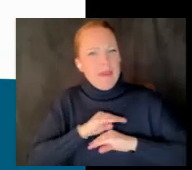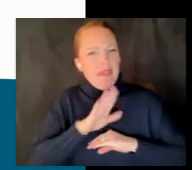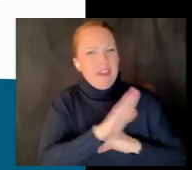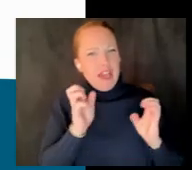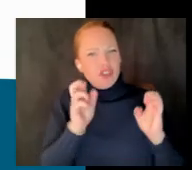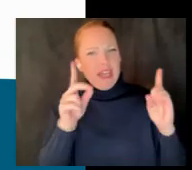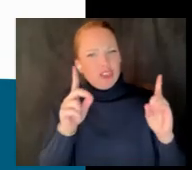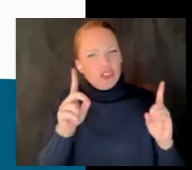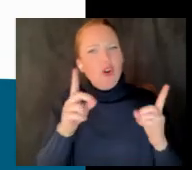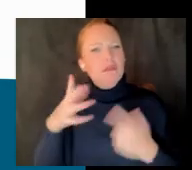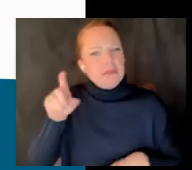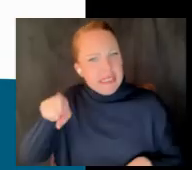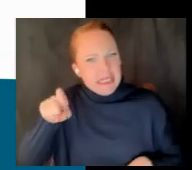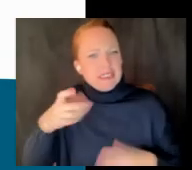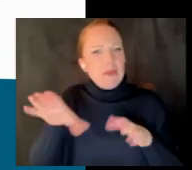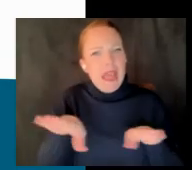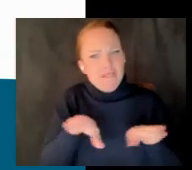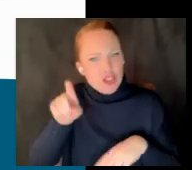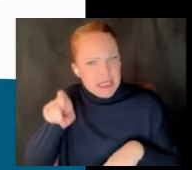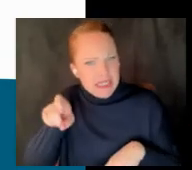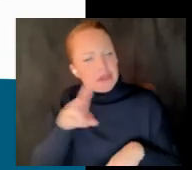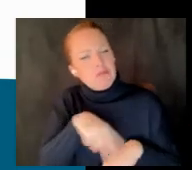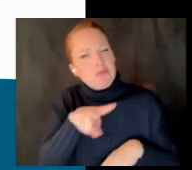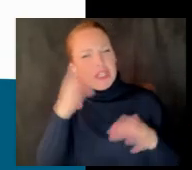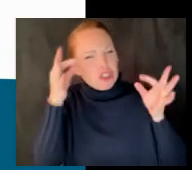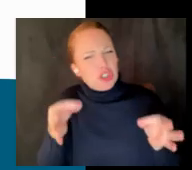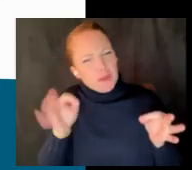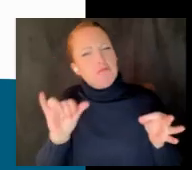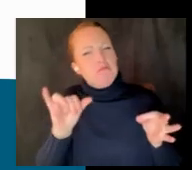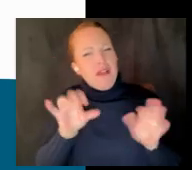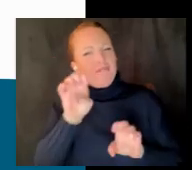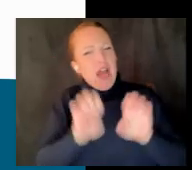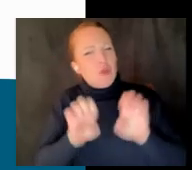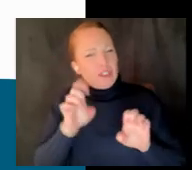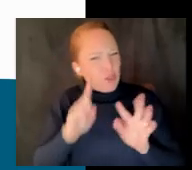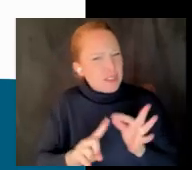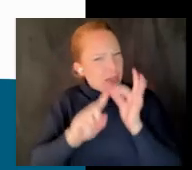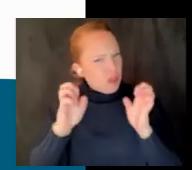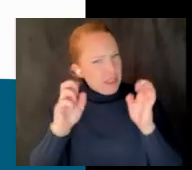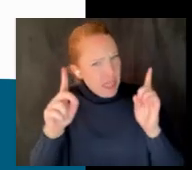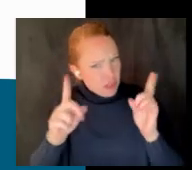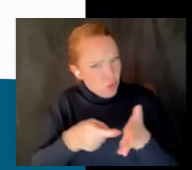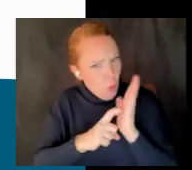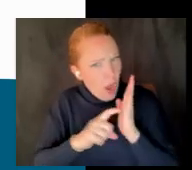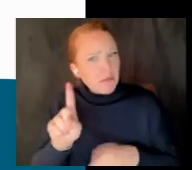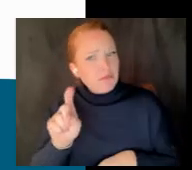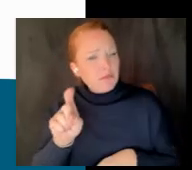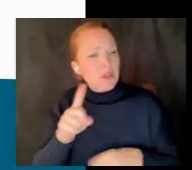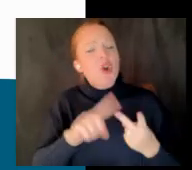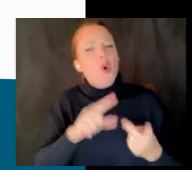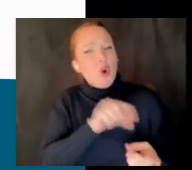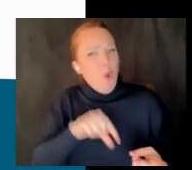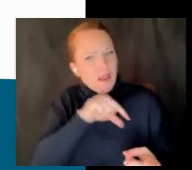and behavioral needs and/or determine whether an evaluation for special education and/or a qualification under